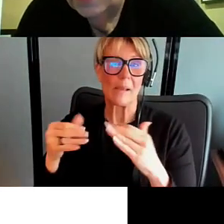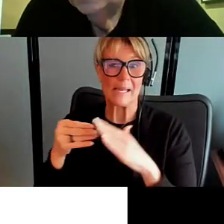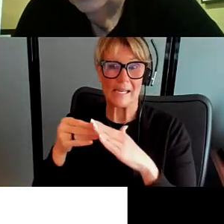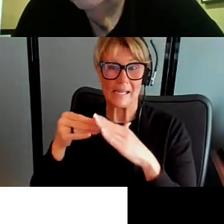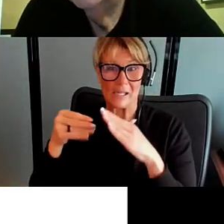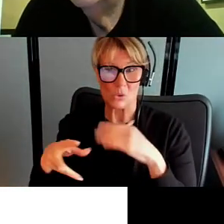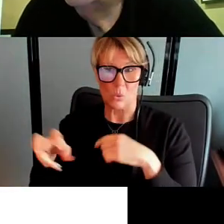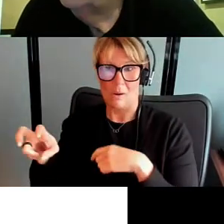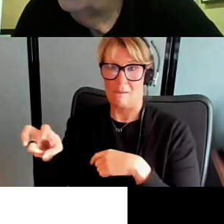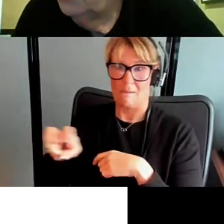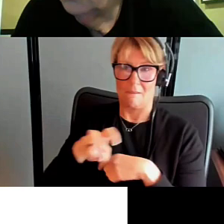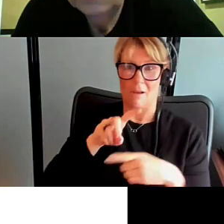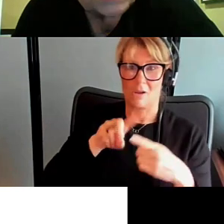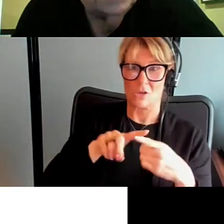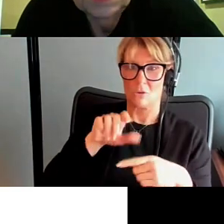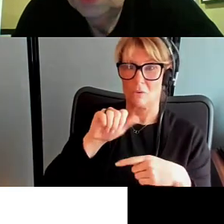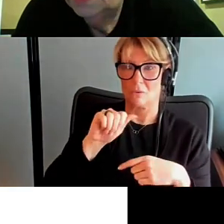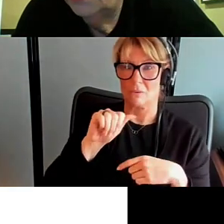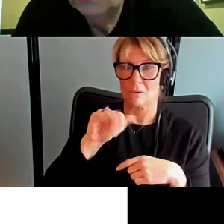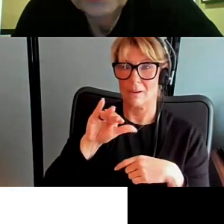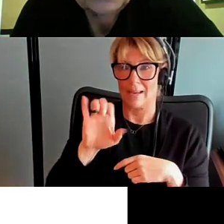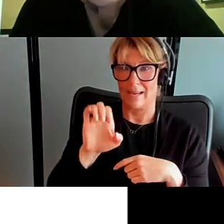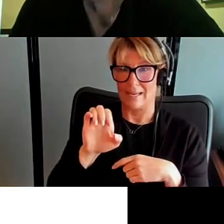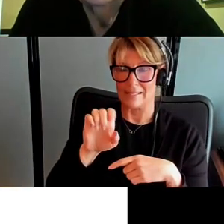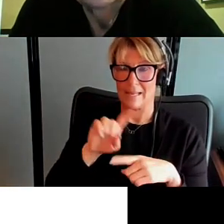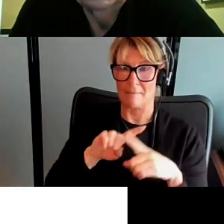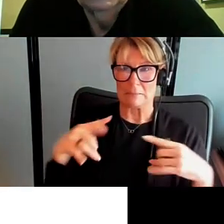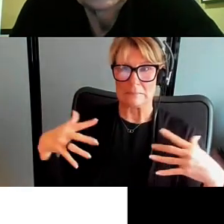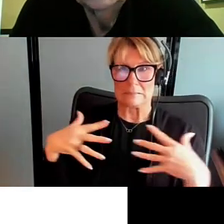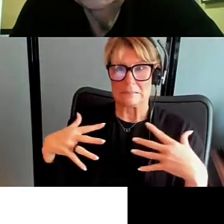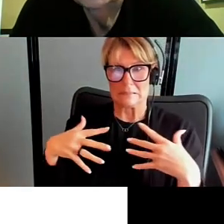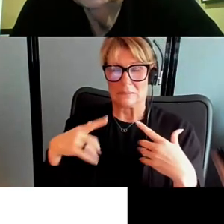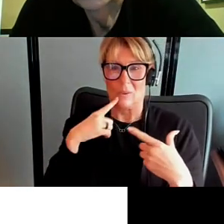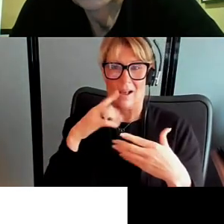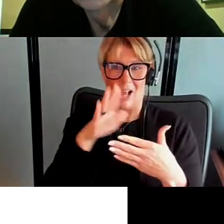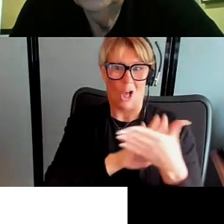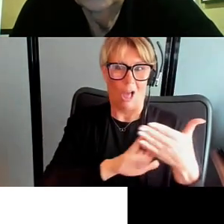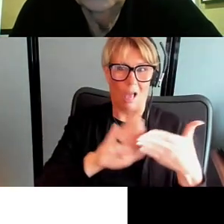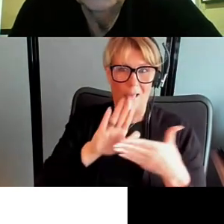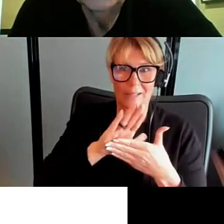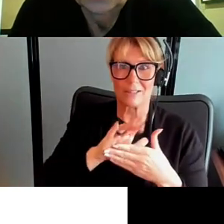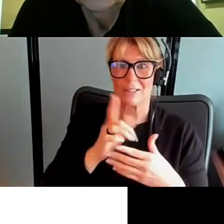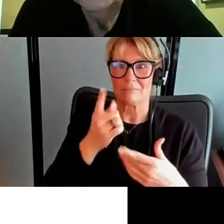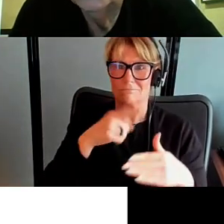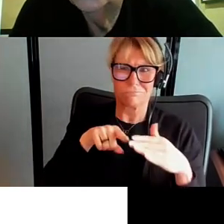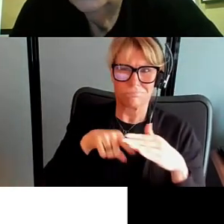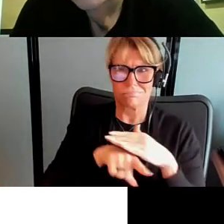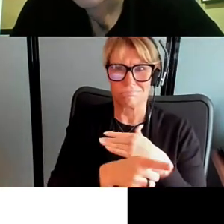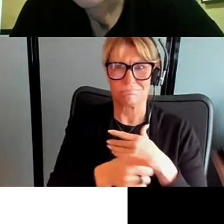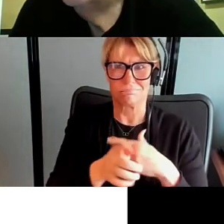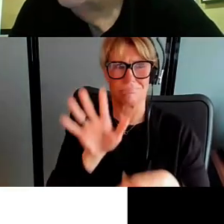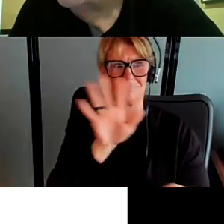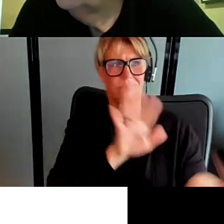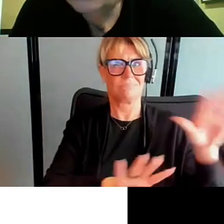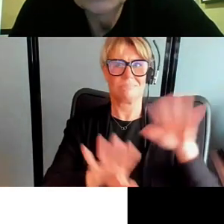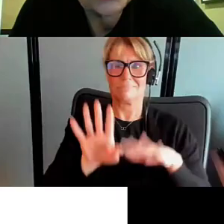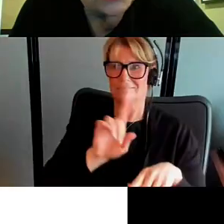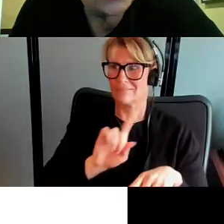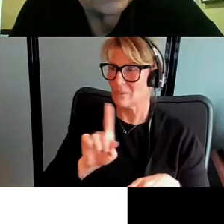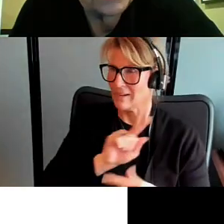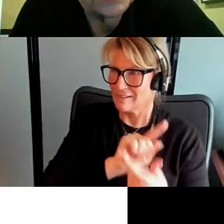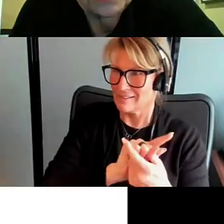ACE. But it can be very intimidating. You're going to this big college, you don't know where to go, who to talk to. And